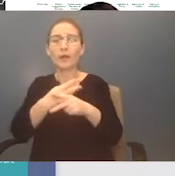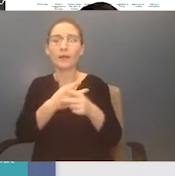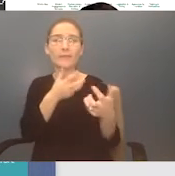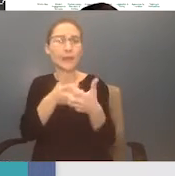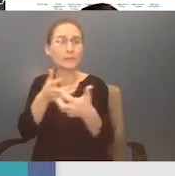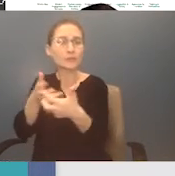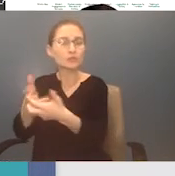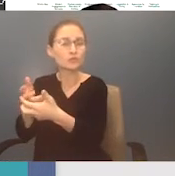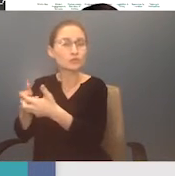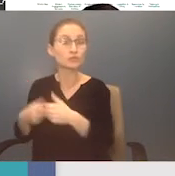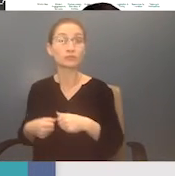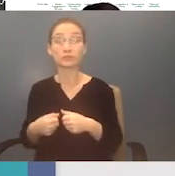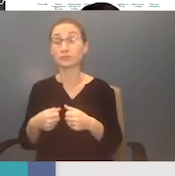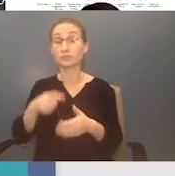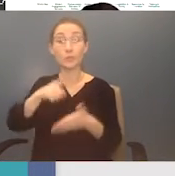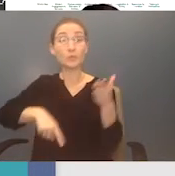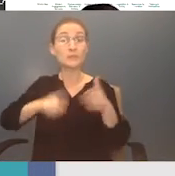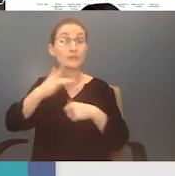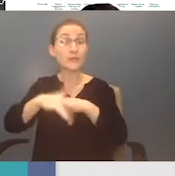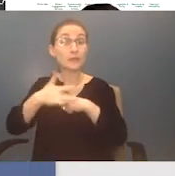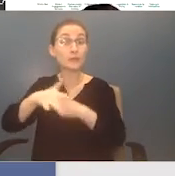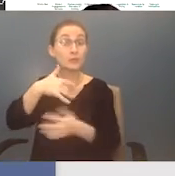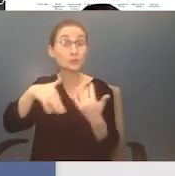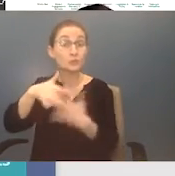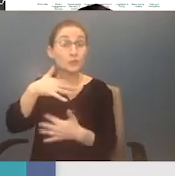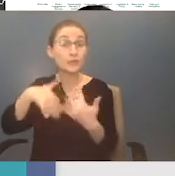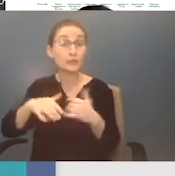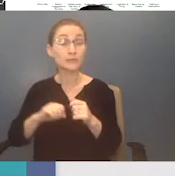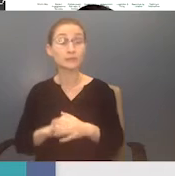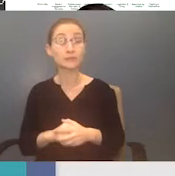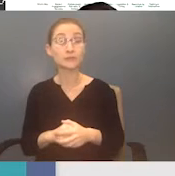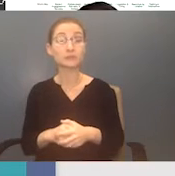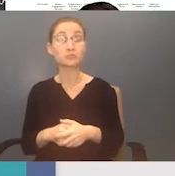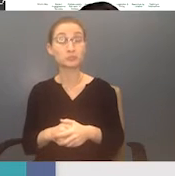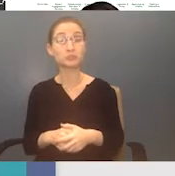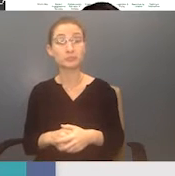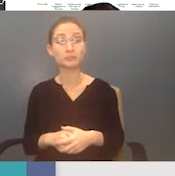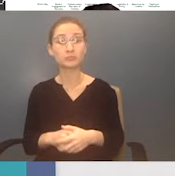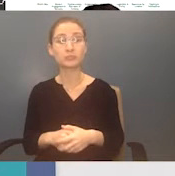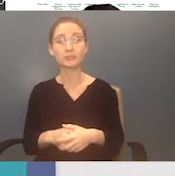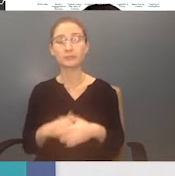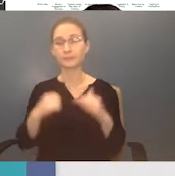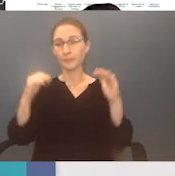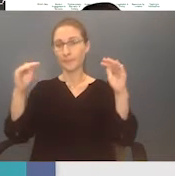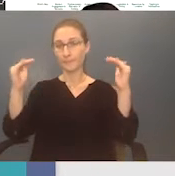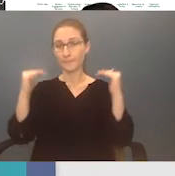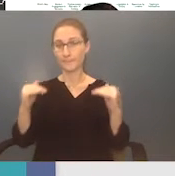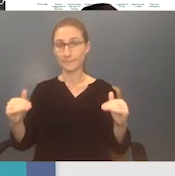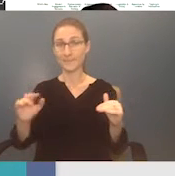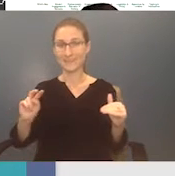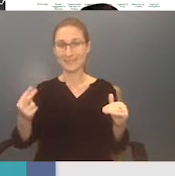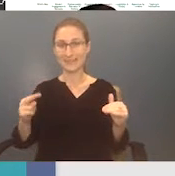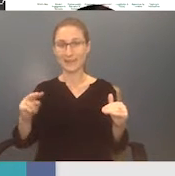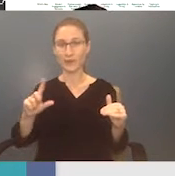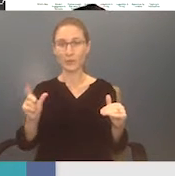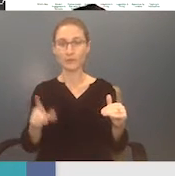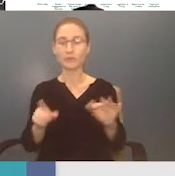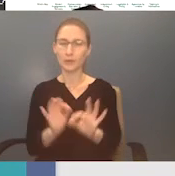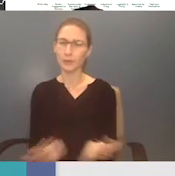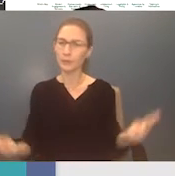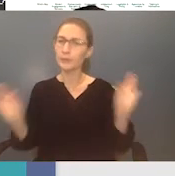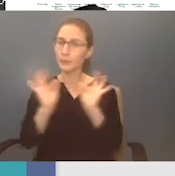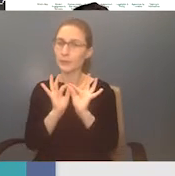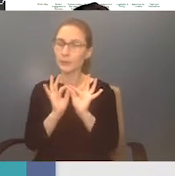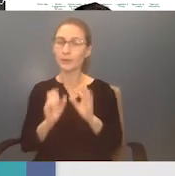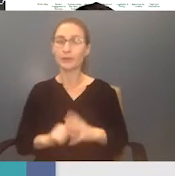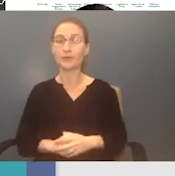setting? What's available socially? Getting involved in the community. The second question is a really important